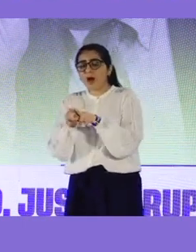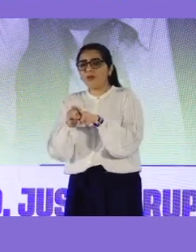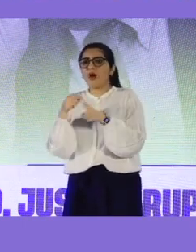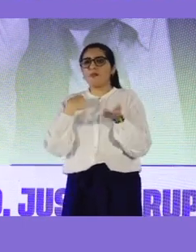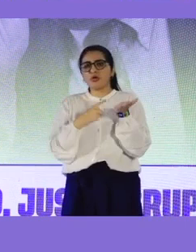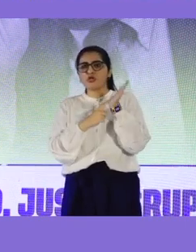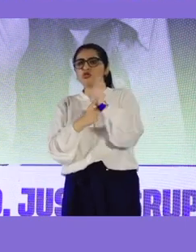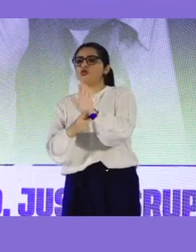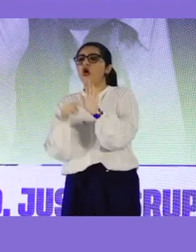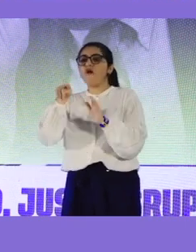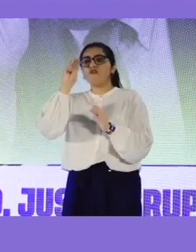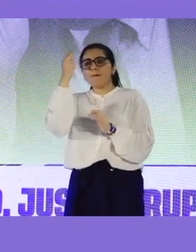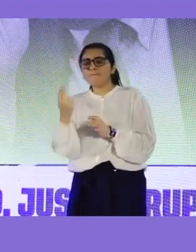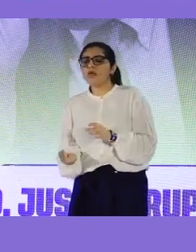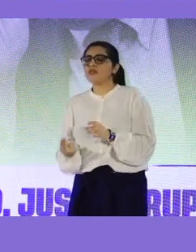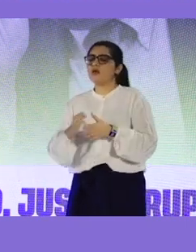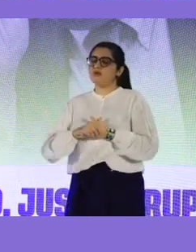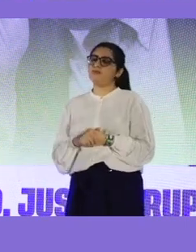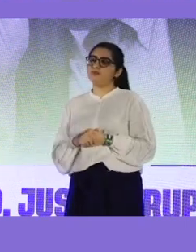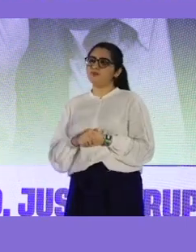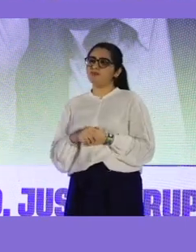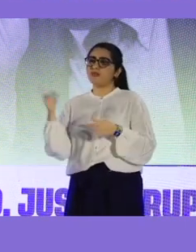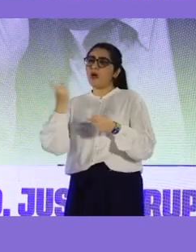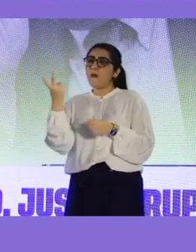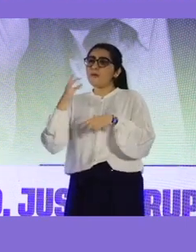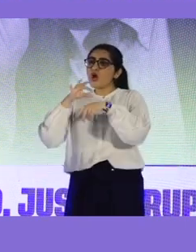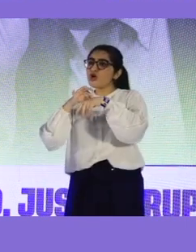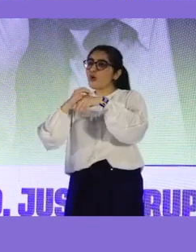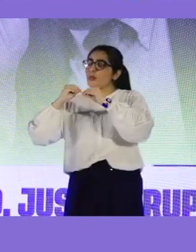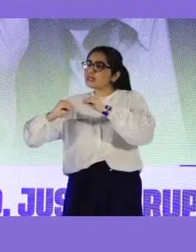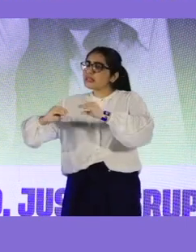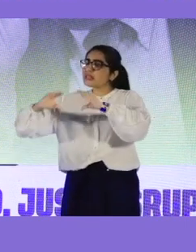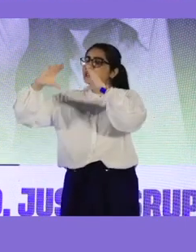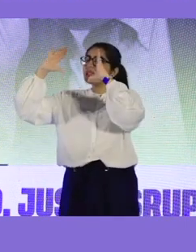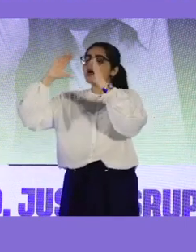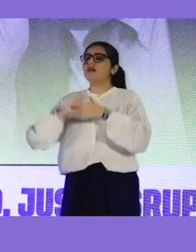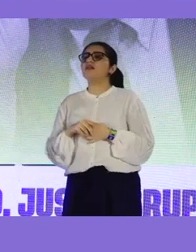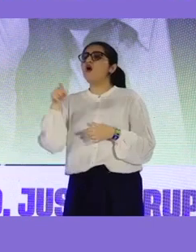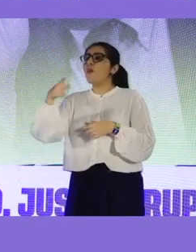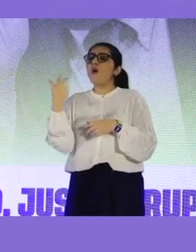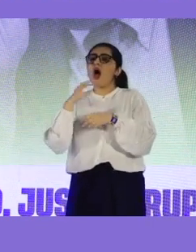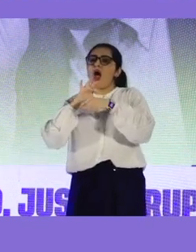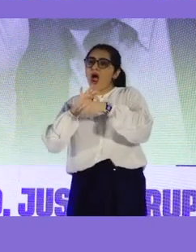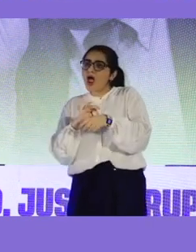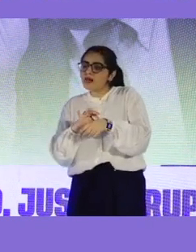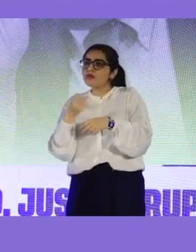it. This definition comes from Dr. Mehboobul Haq. Human development essentially is health, wealth,